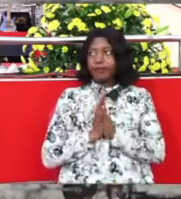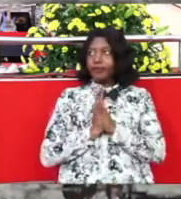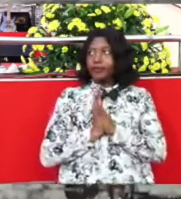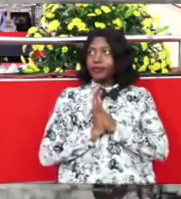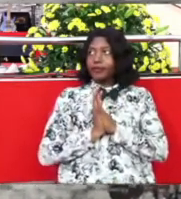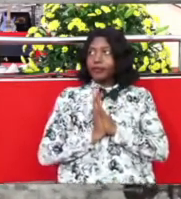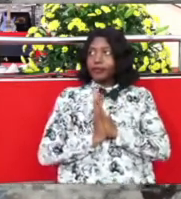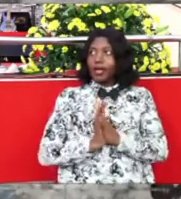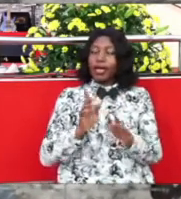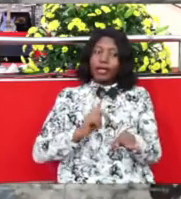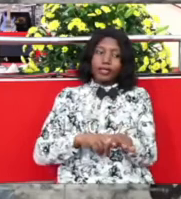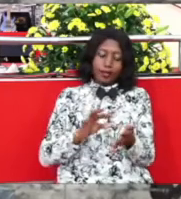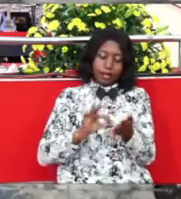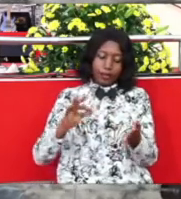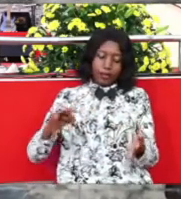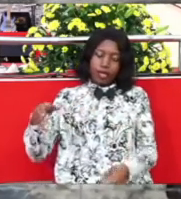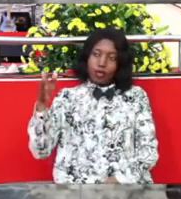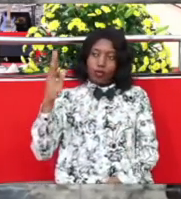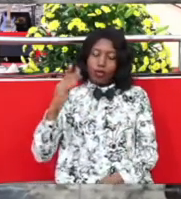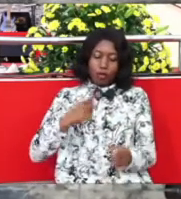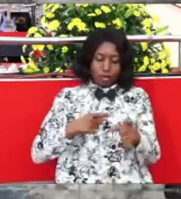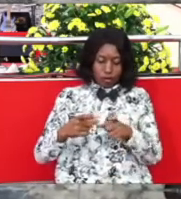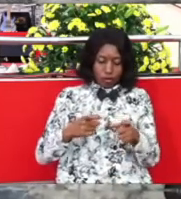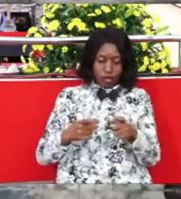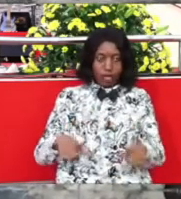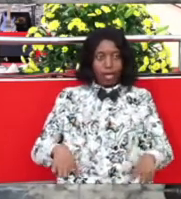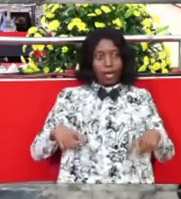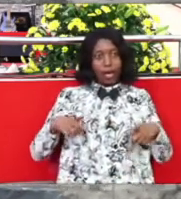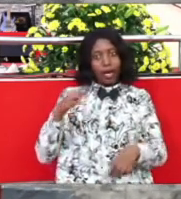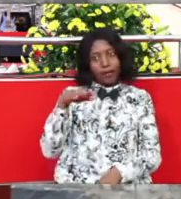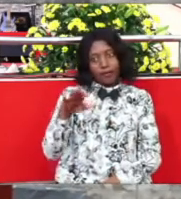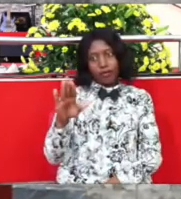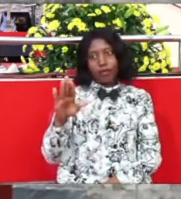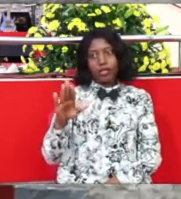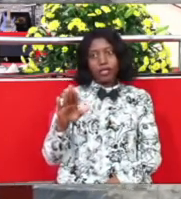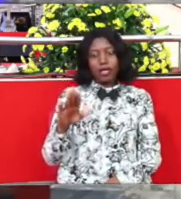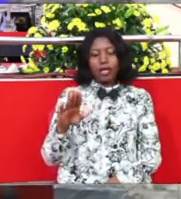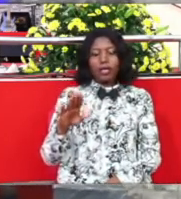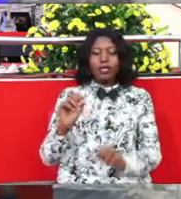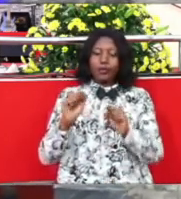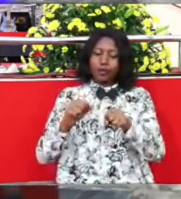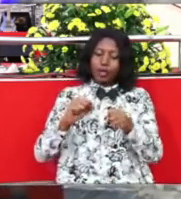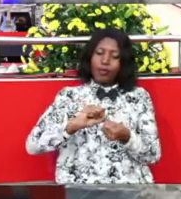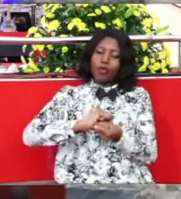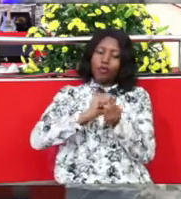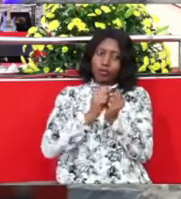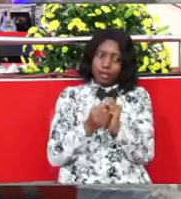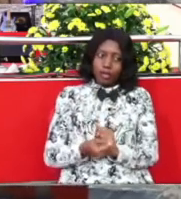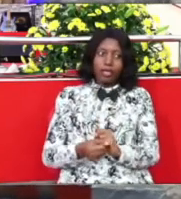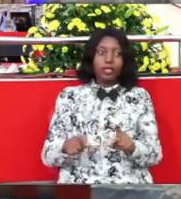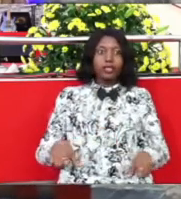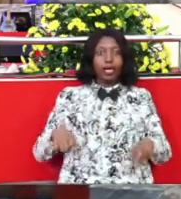has taken charge over your life. Mm-hmm. And every place you go, you are transforming lives. Ya people are getting saved through your ministry. Roho